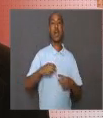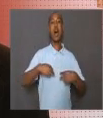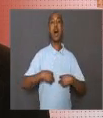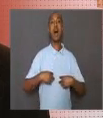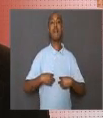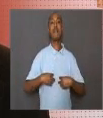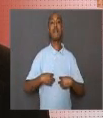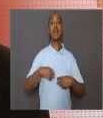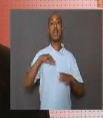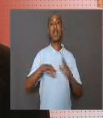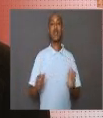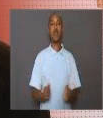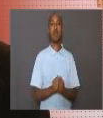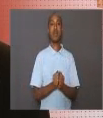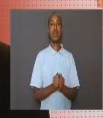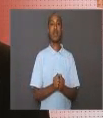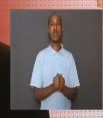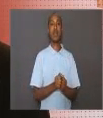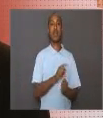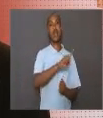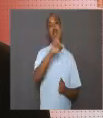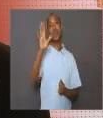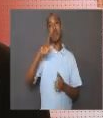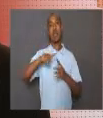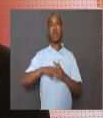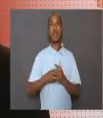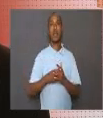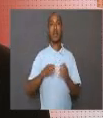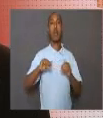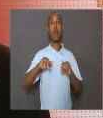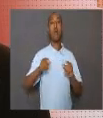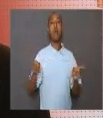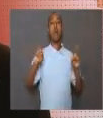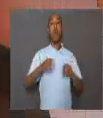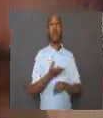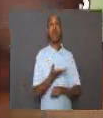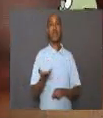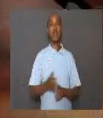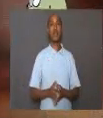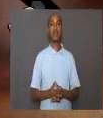have in common. You may begin whenever you are ready.